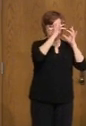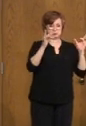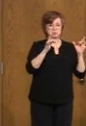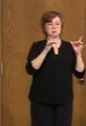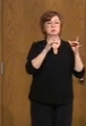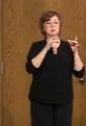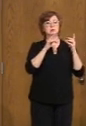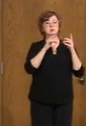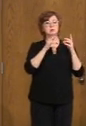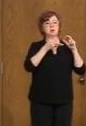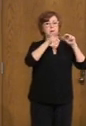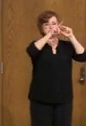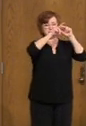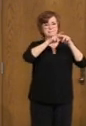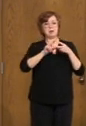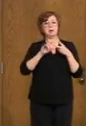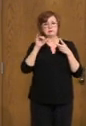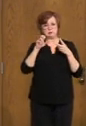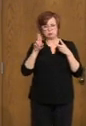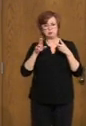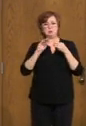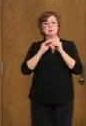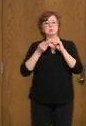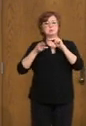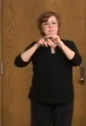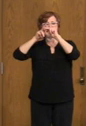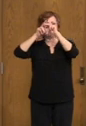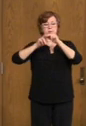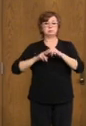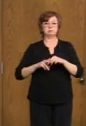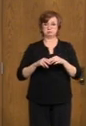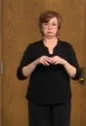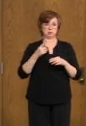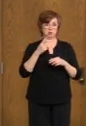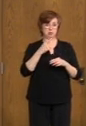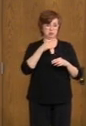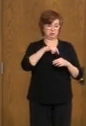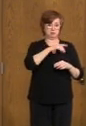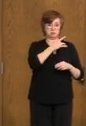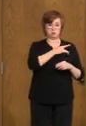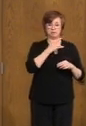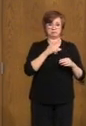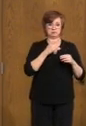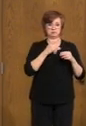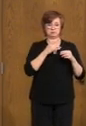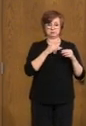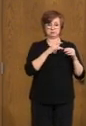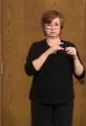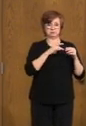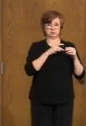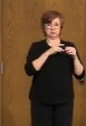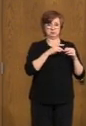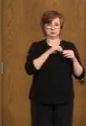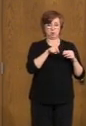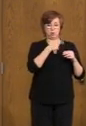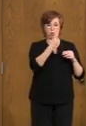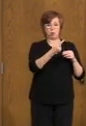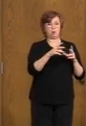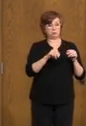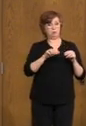Canada and many states in the U.S., that has been the limiting factor, that when your hospital just can't keep up, when you have to make a decision